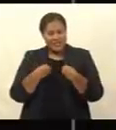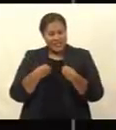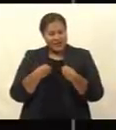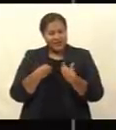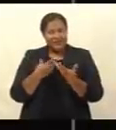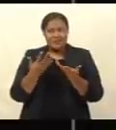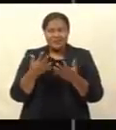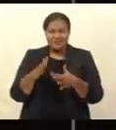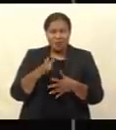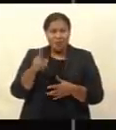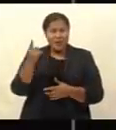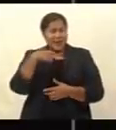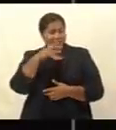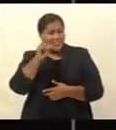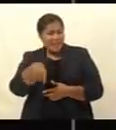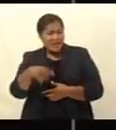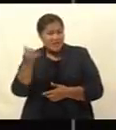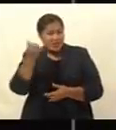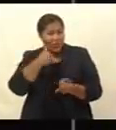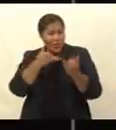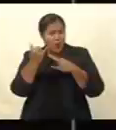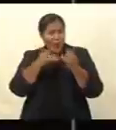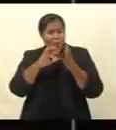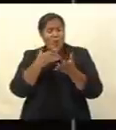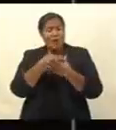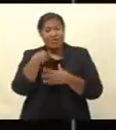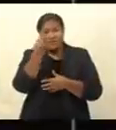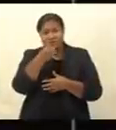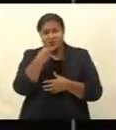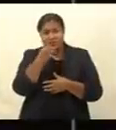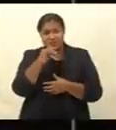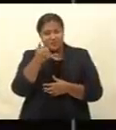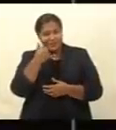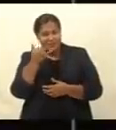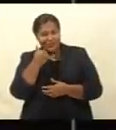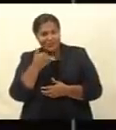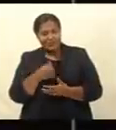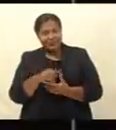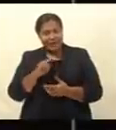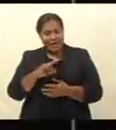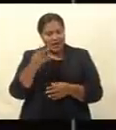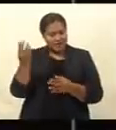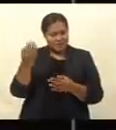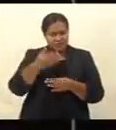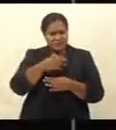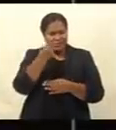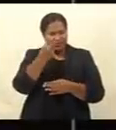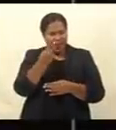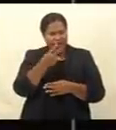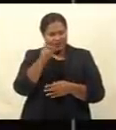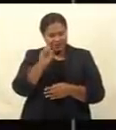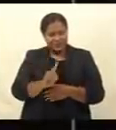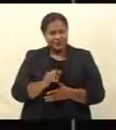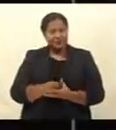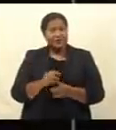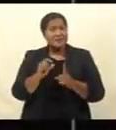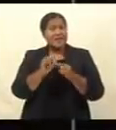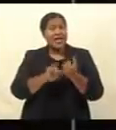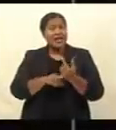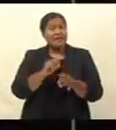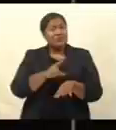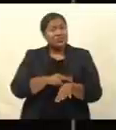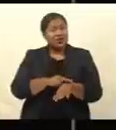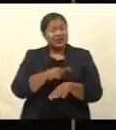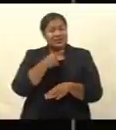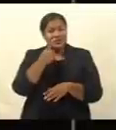to 100,000 calls on its food ration hotline as of 12 noon today. Permanent Secretary Dr. James Fong